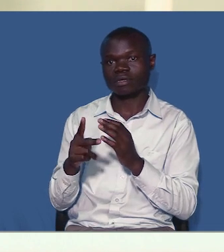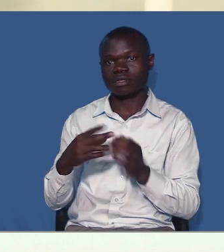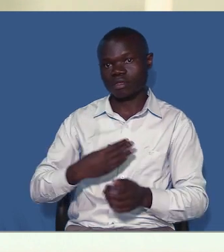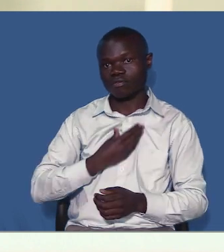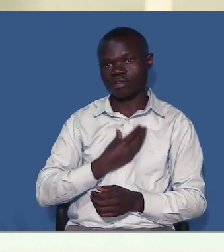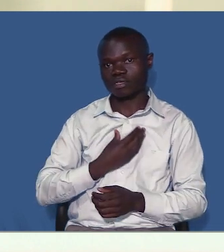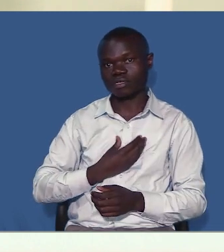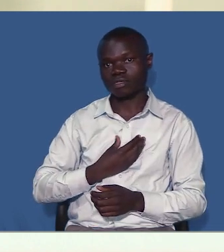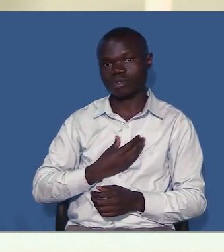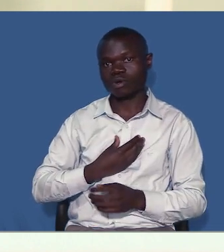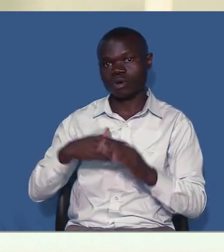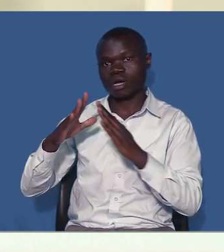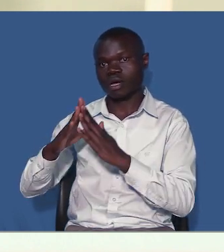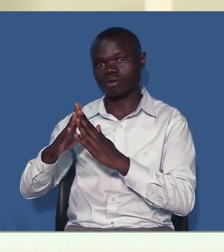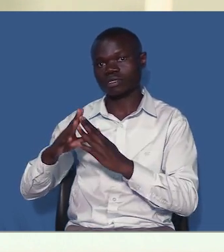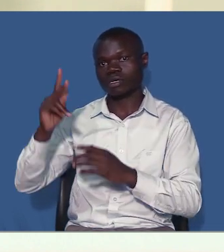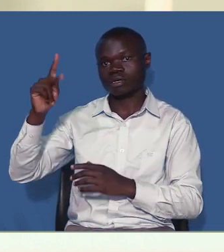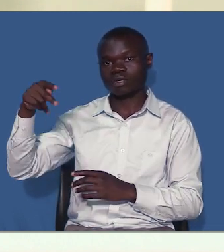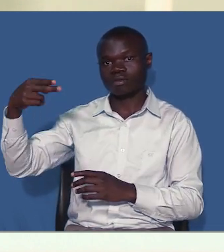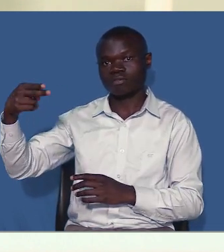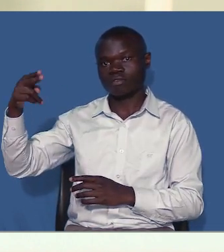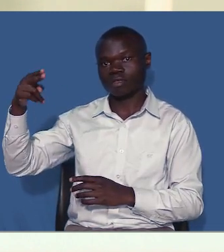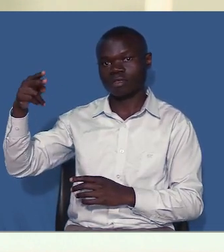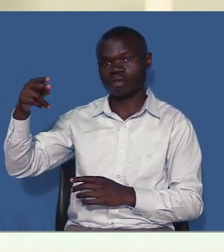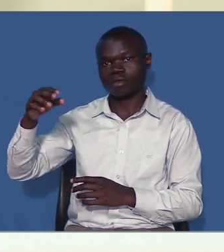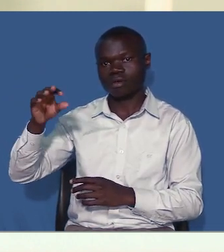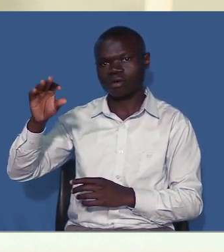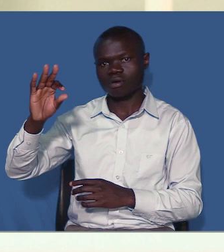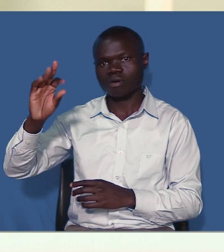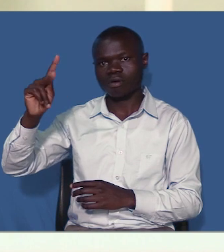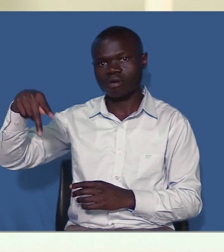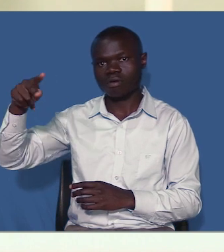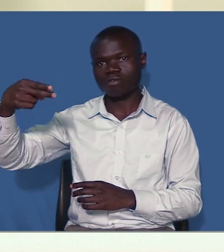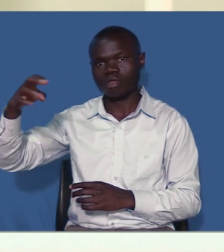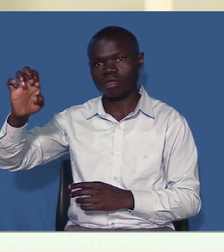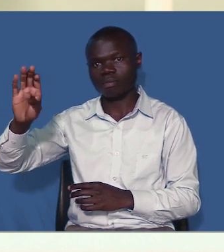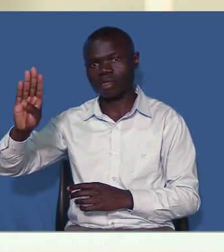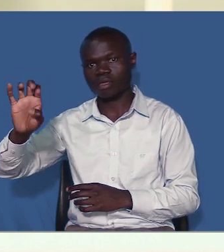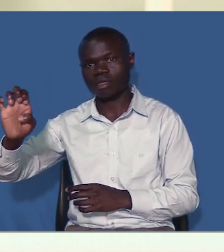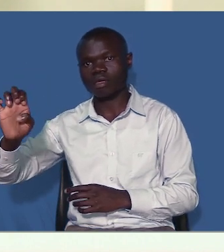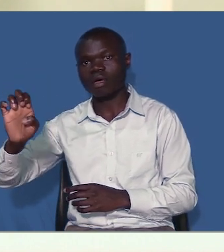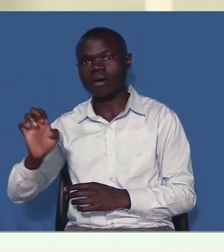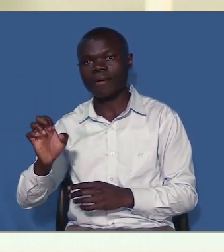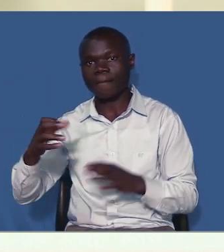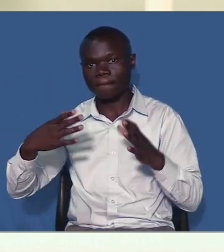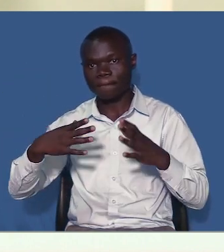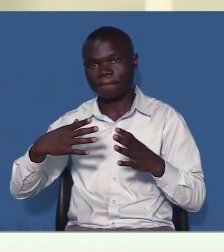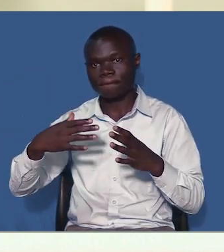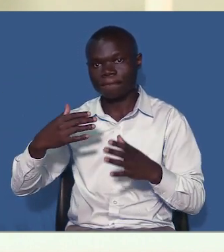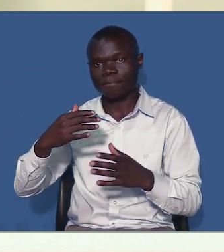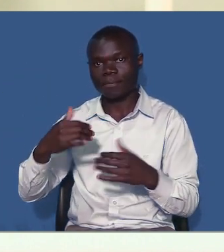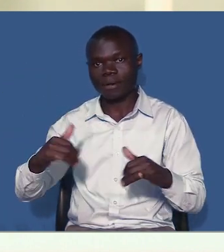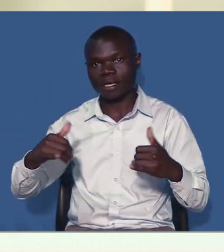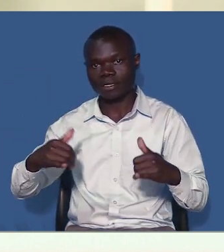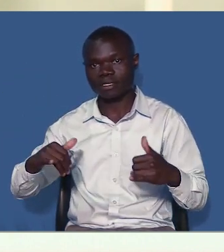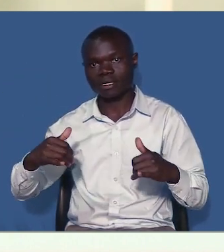played a new tune she had composed for Crosby's listening. Thereafter, she asked